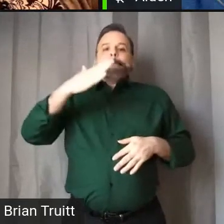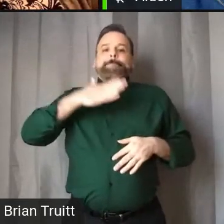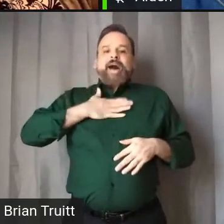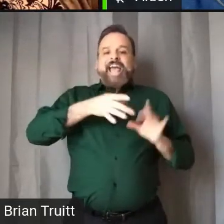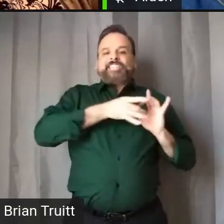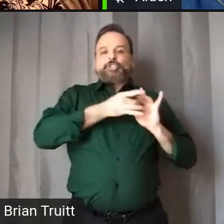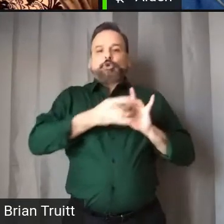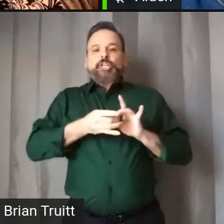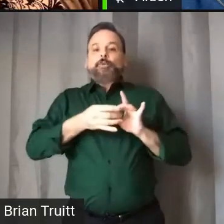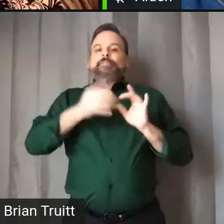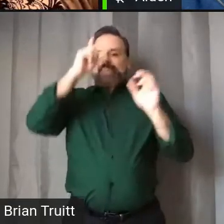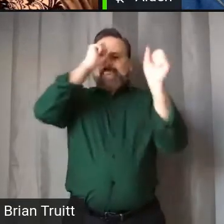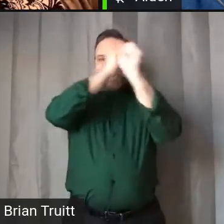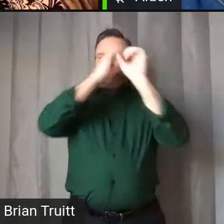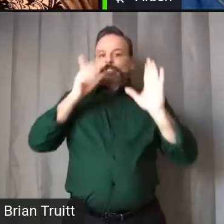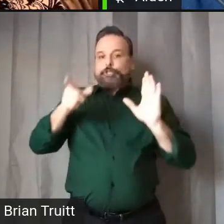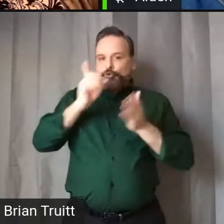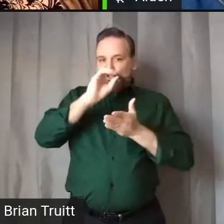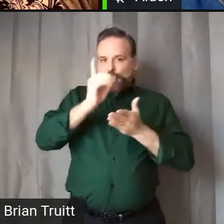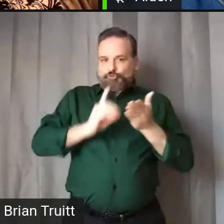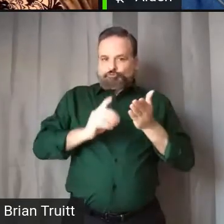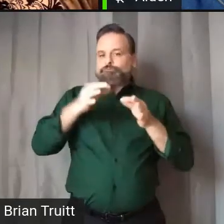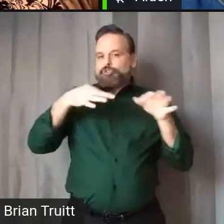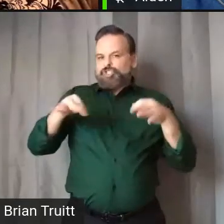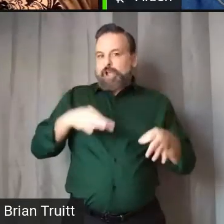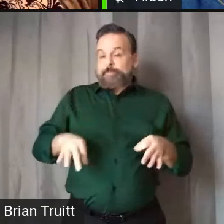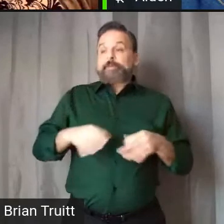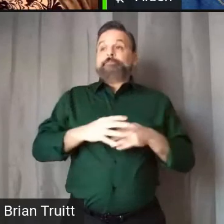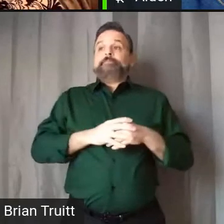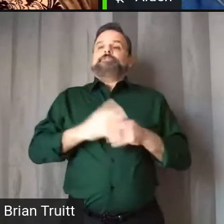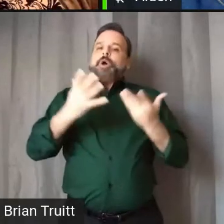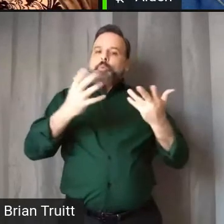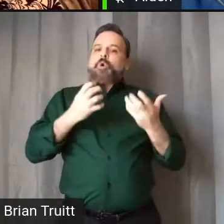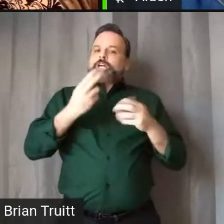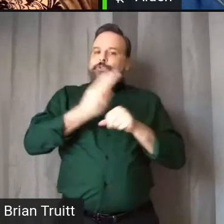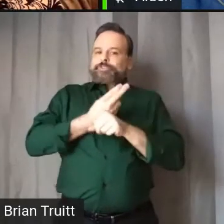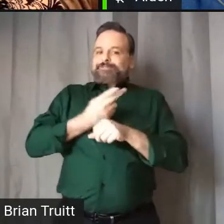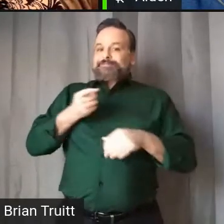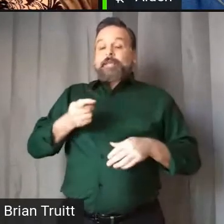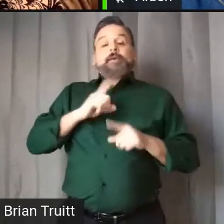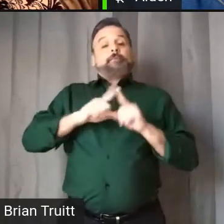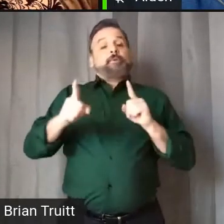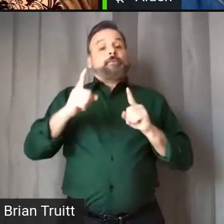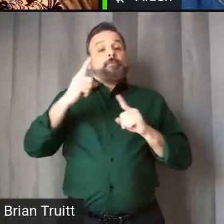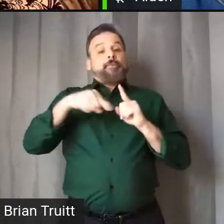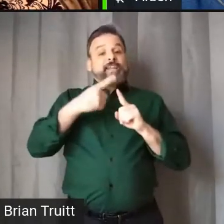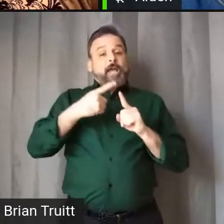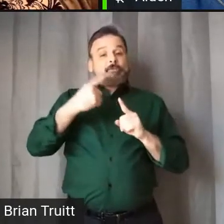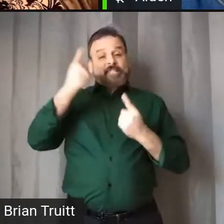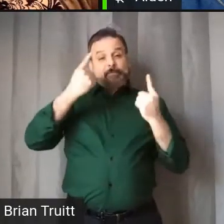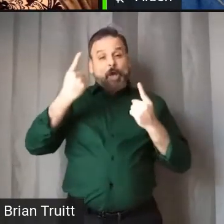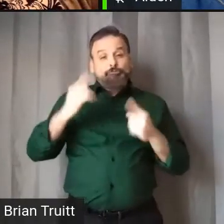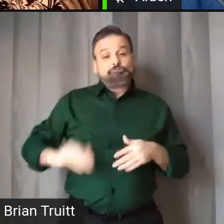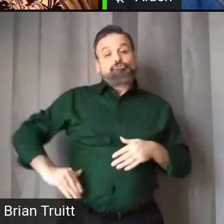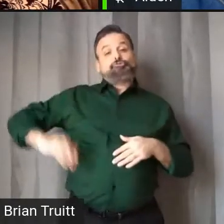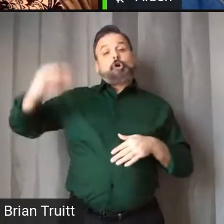And so I wanted to kind of bring that. But when I was thinking about growing up in this conservative religious town in